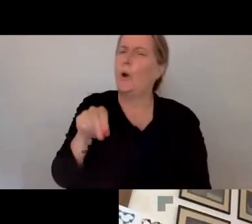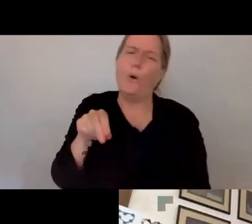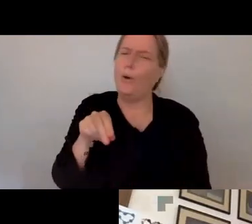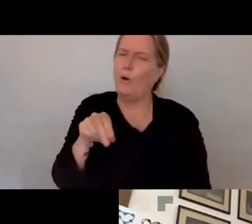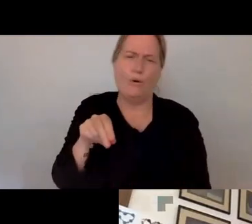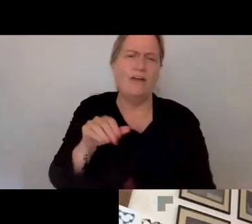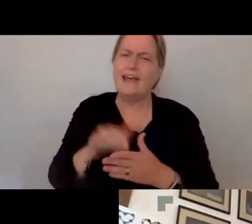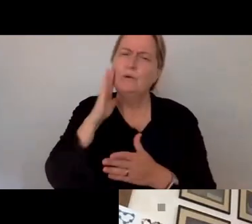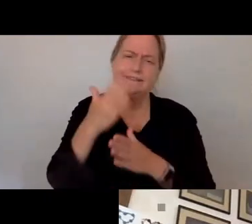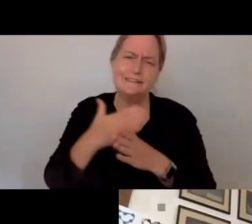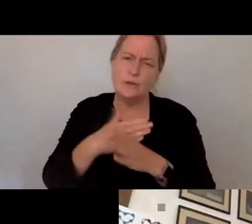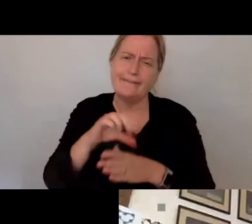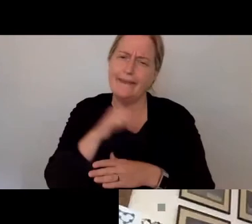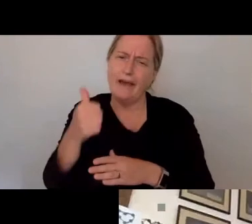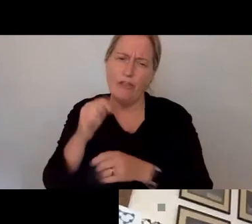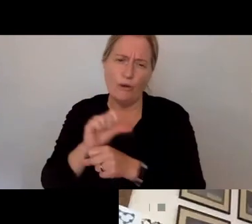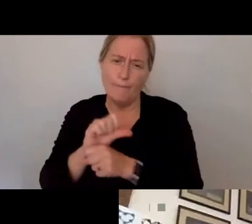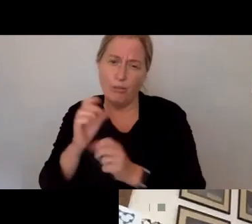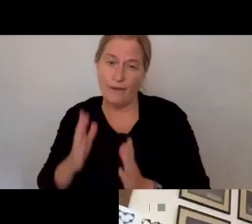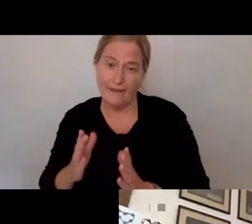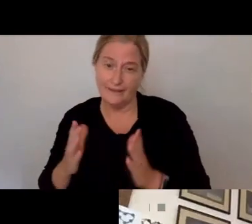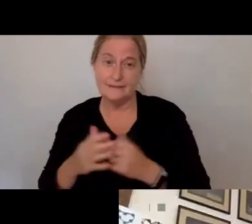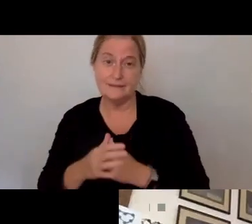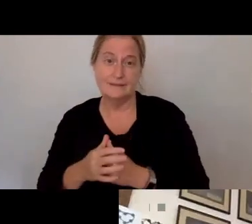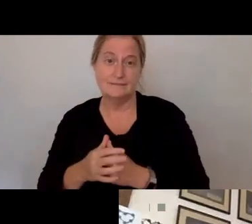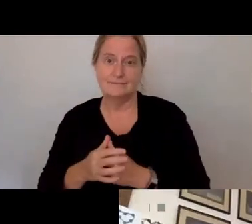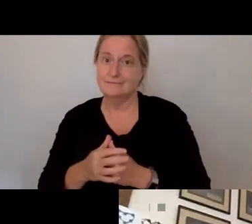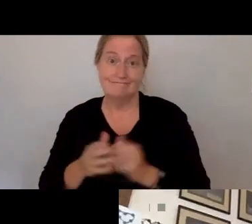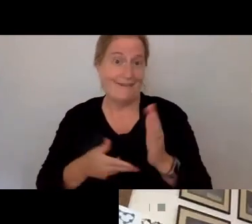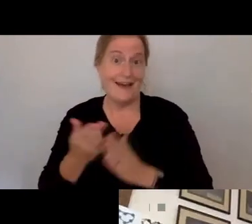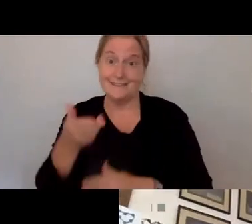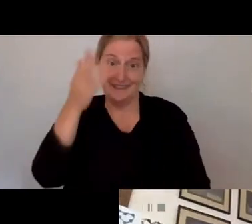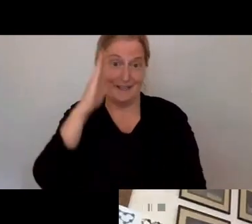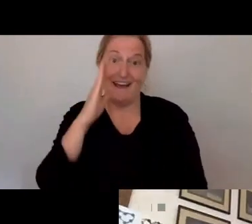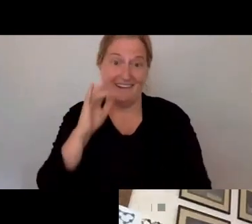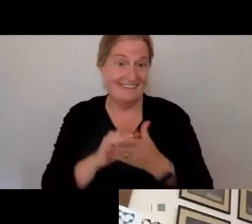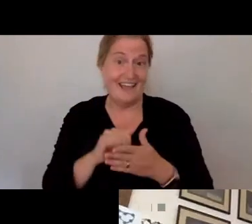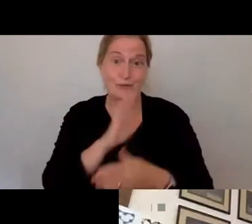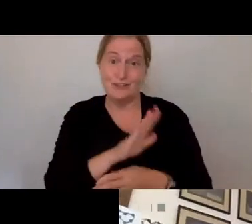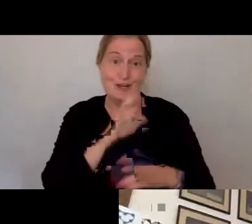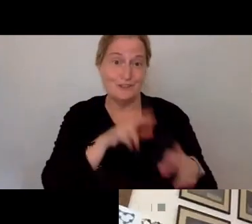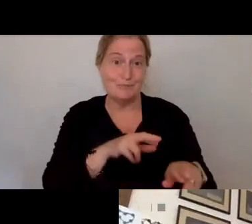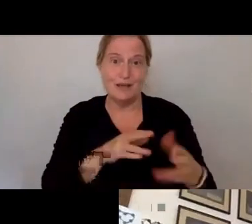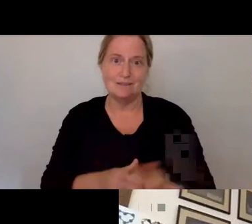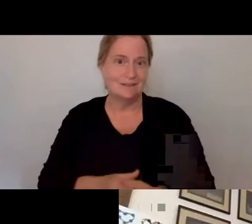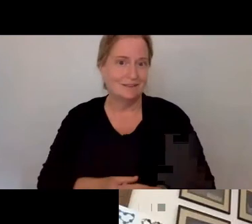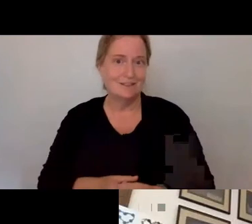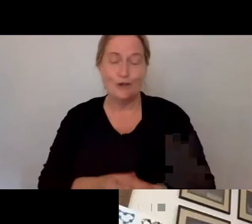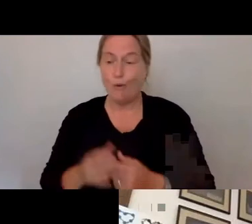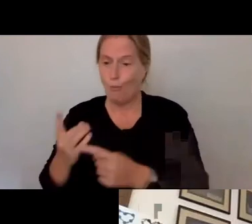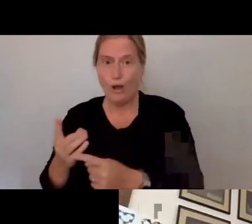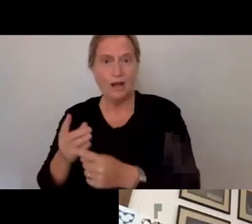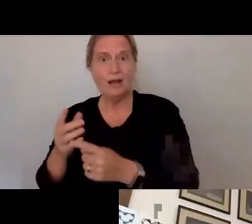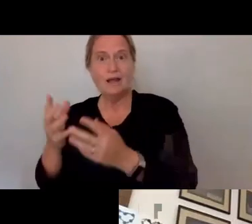the other employees, and they might think you're going to be on Facebook. Honest to God, that's the response that was there. So there's this inconsistency on what is a